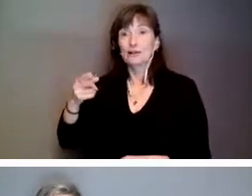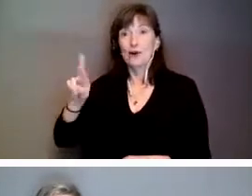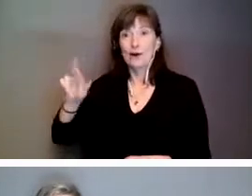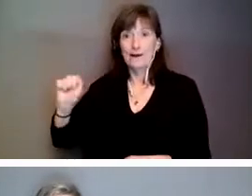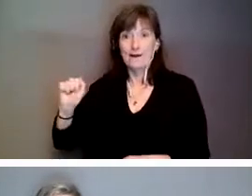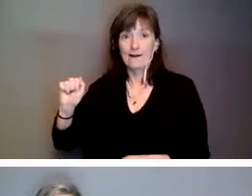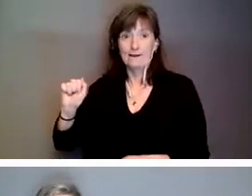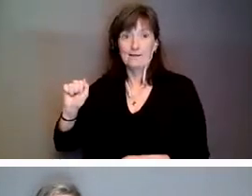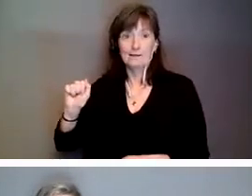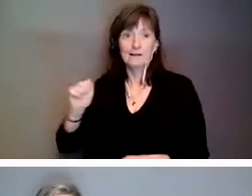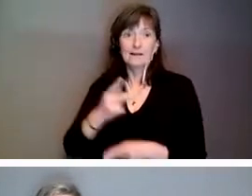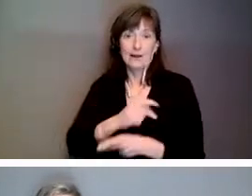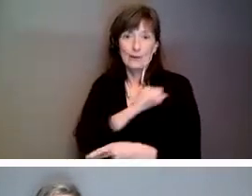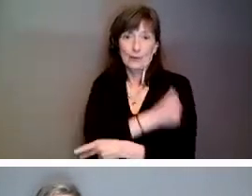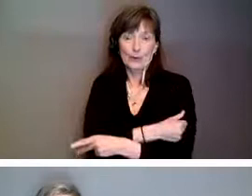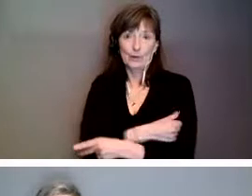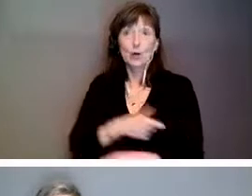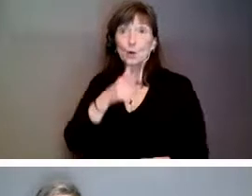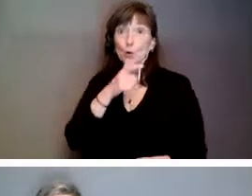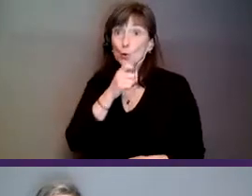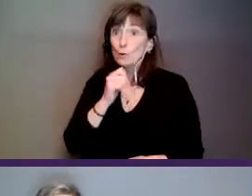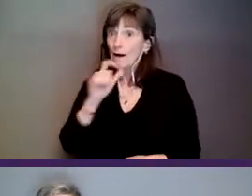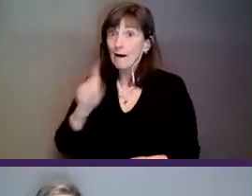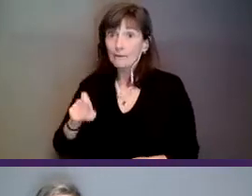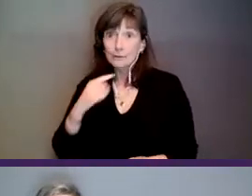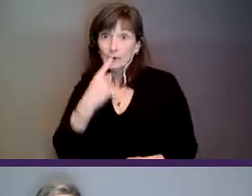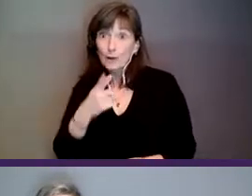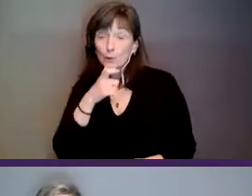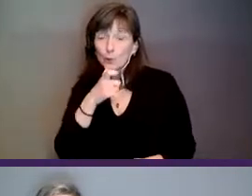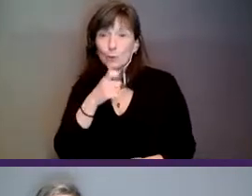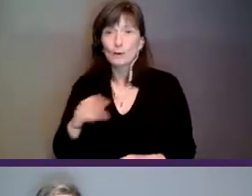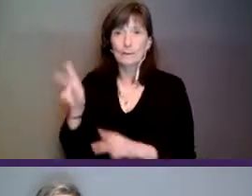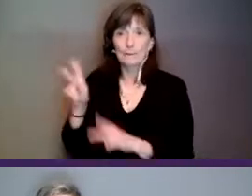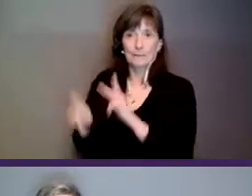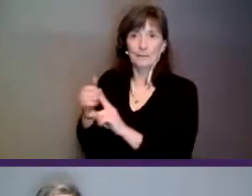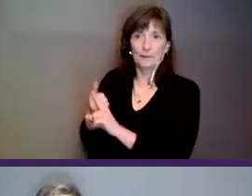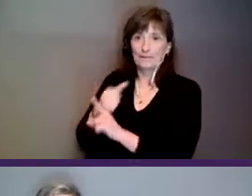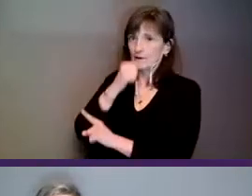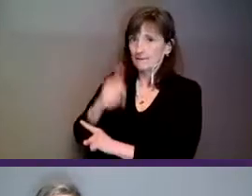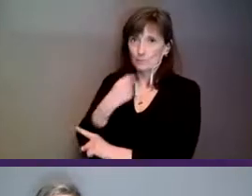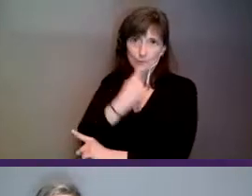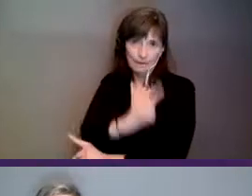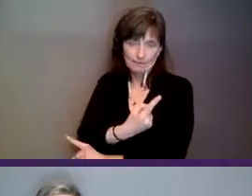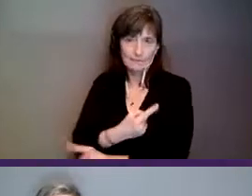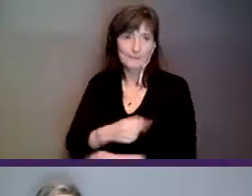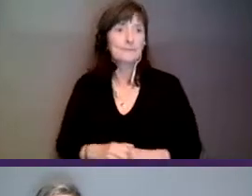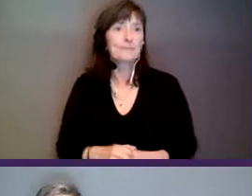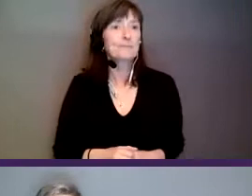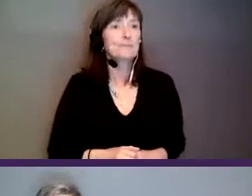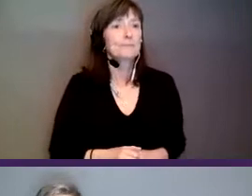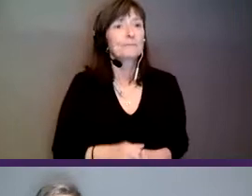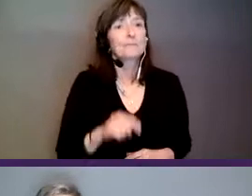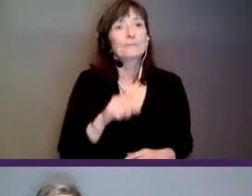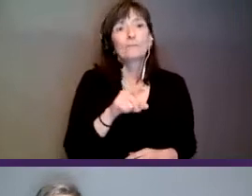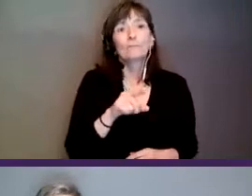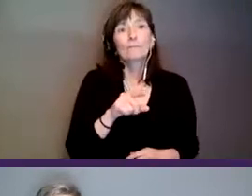do not have to report are residents themselves within those facilities. This is just a listing as well of other supports, the home